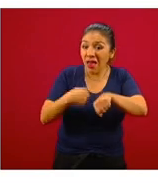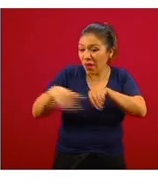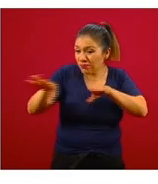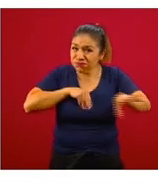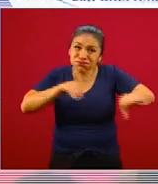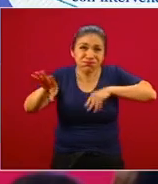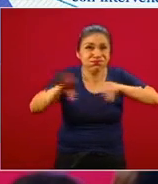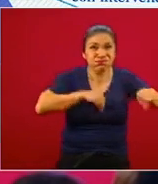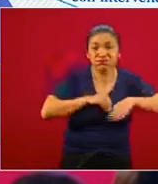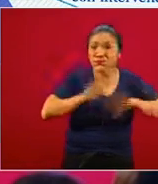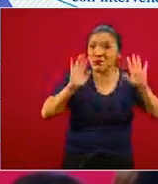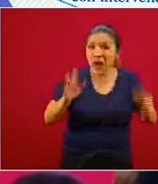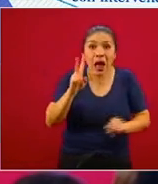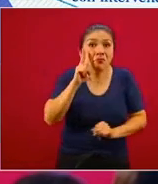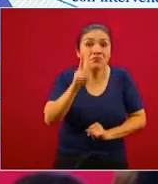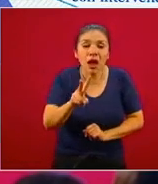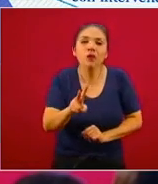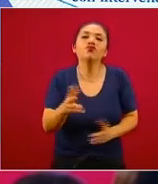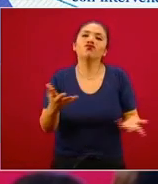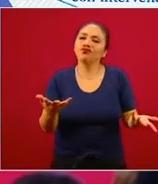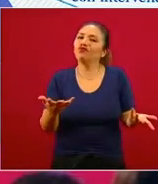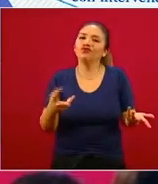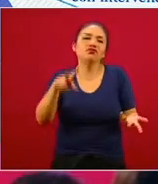have a pandemic, it is